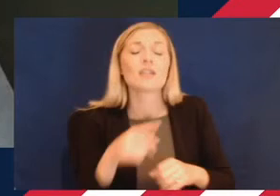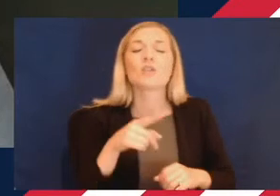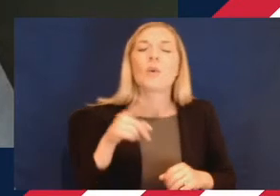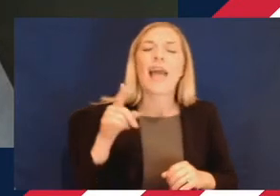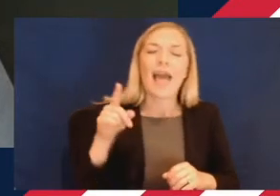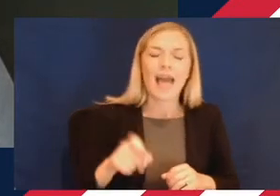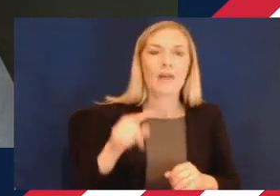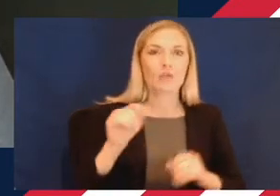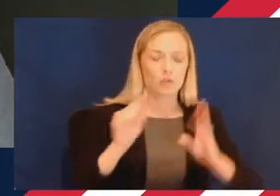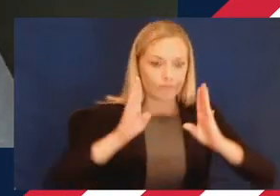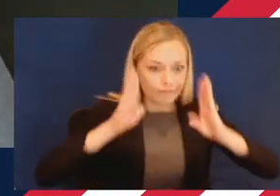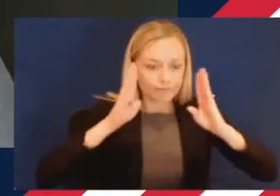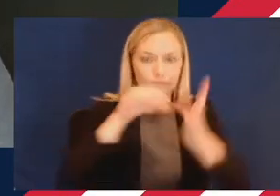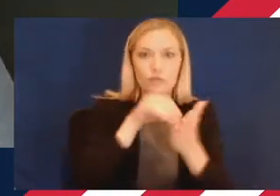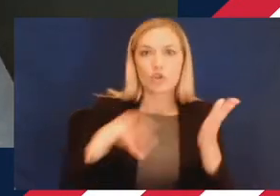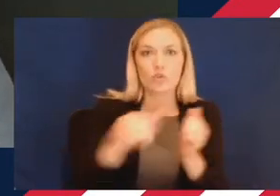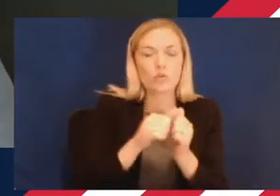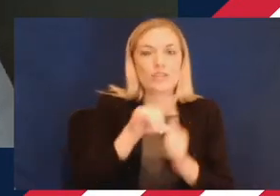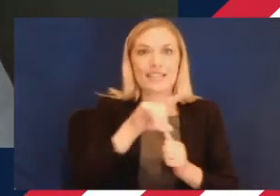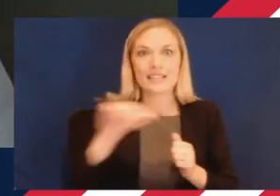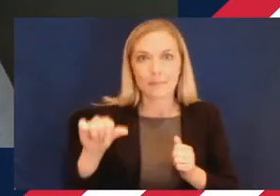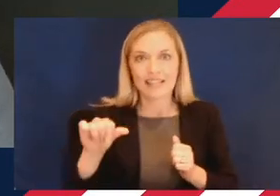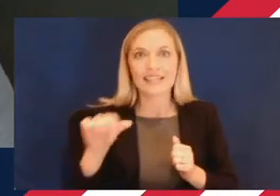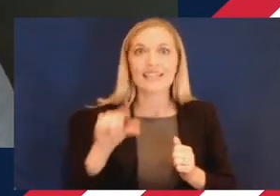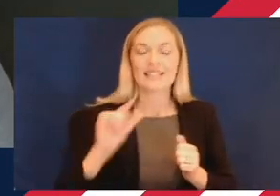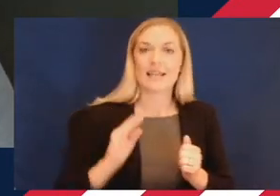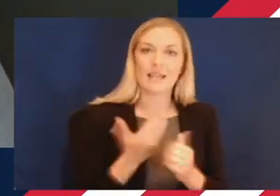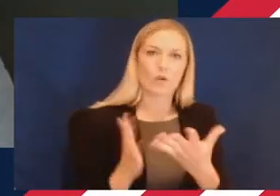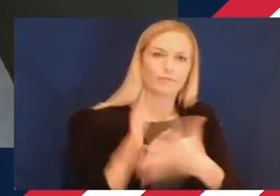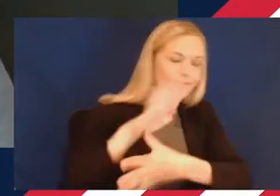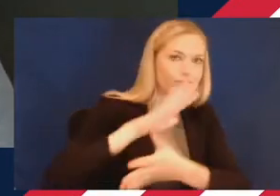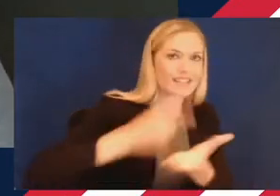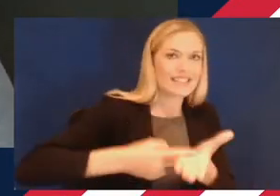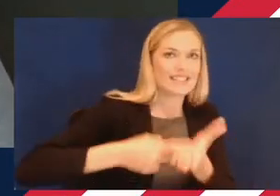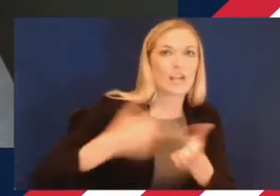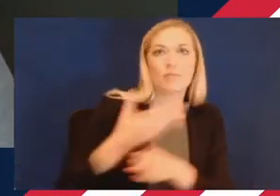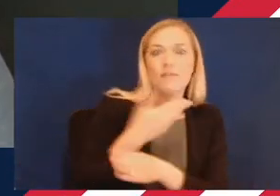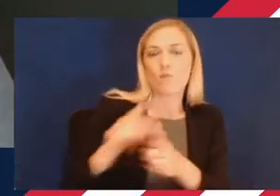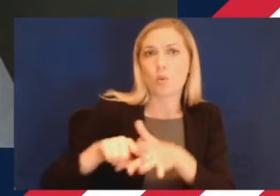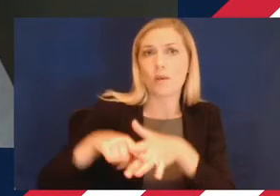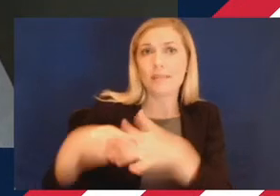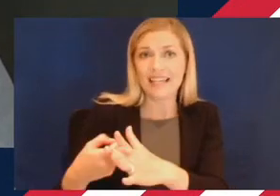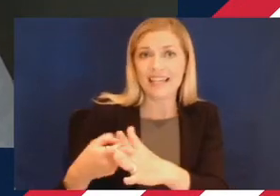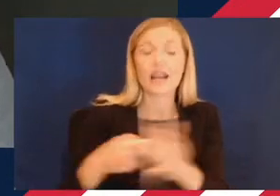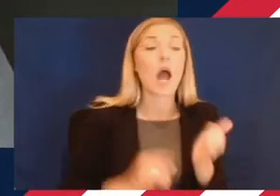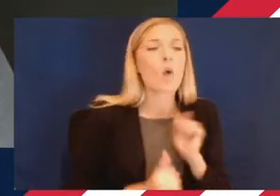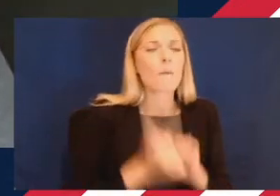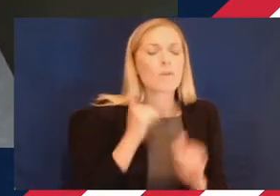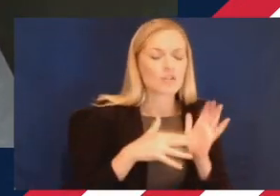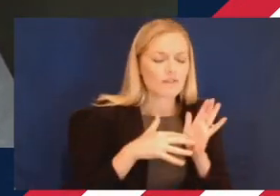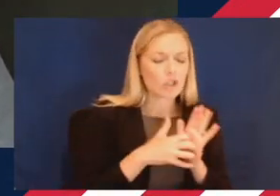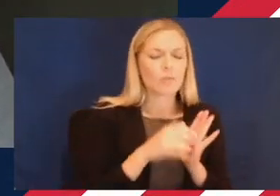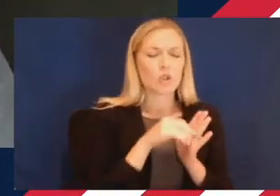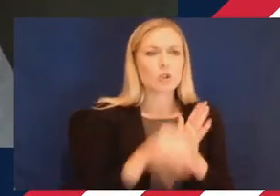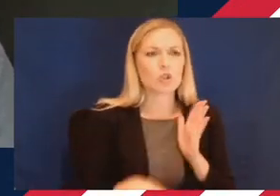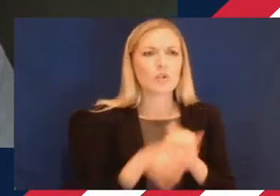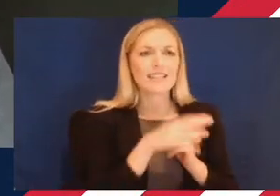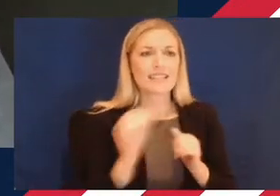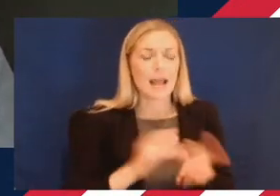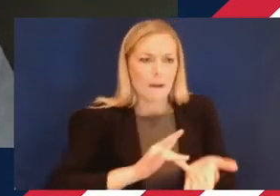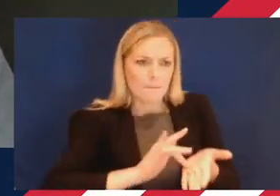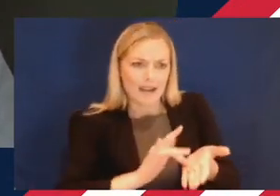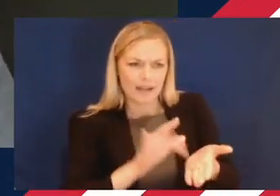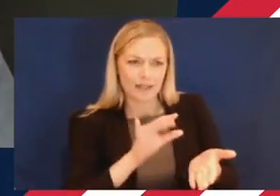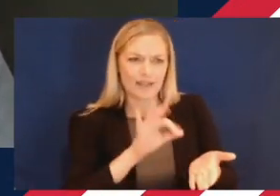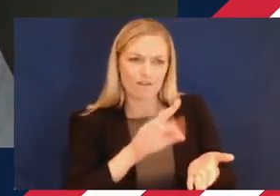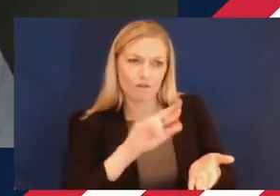as the discussions for reopening begin. Our most vulnerable students, including our most medically fragile, need a plan that addresses